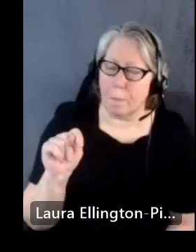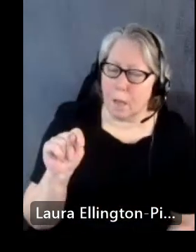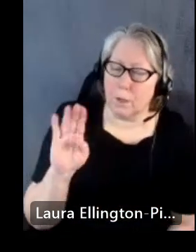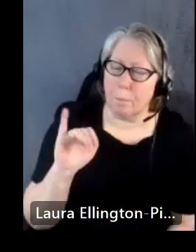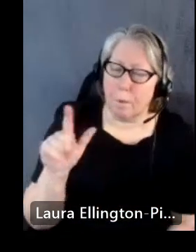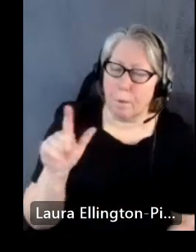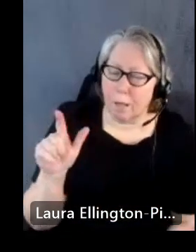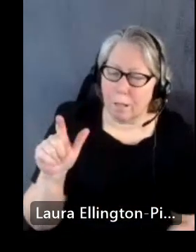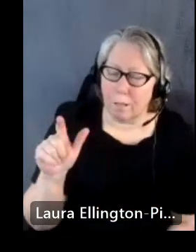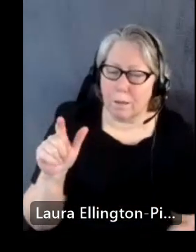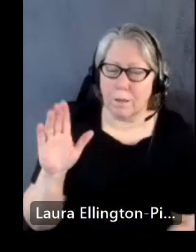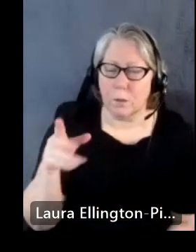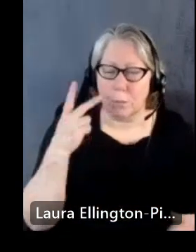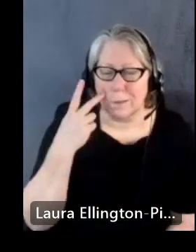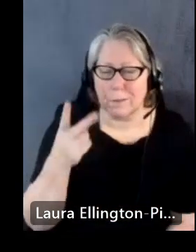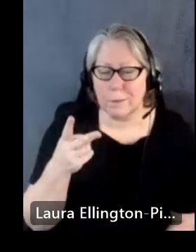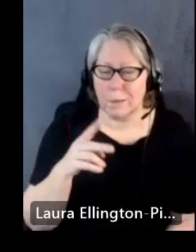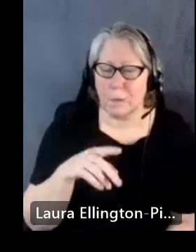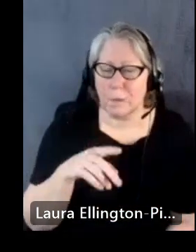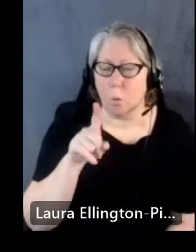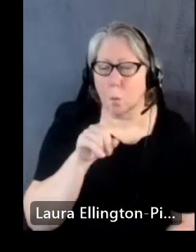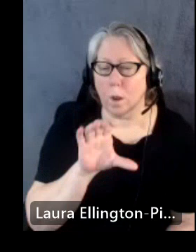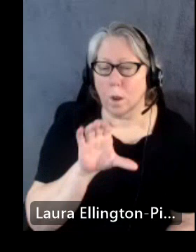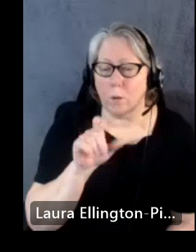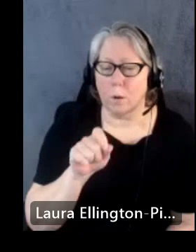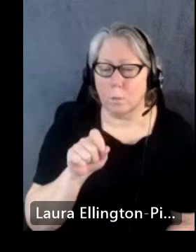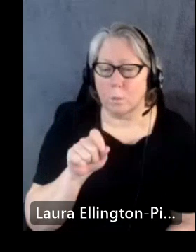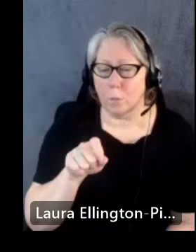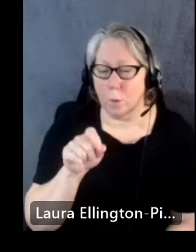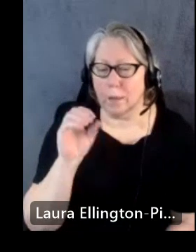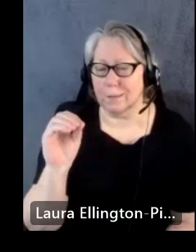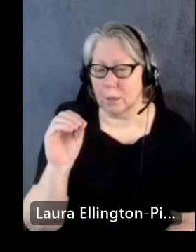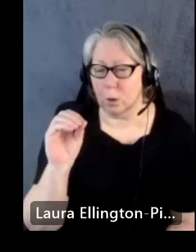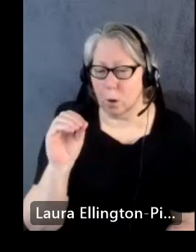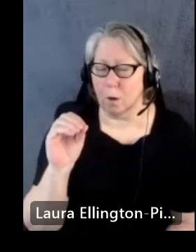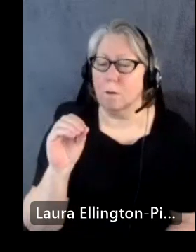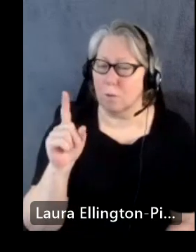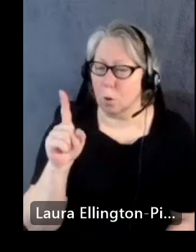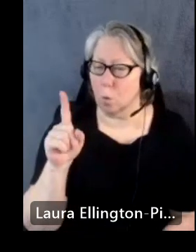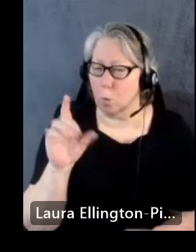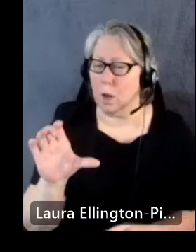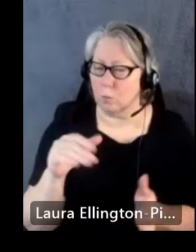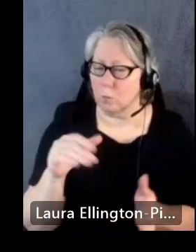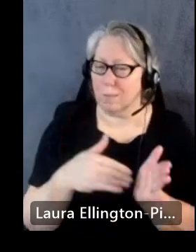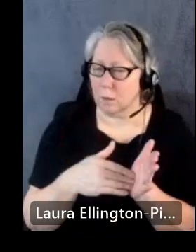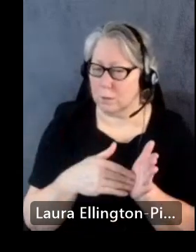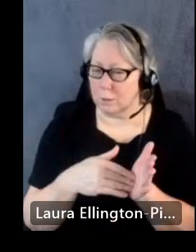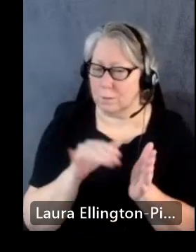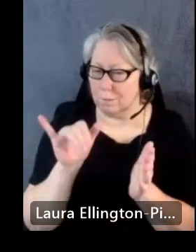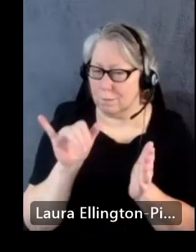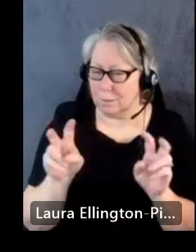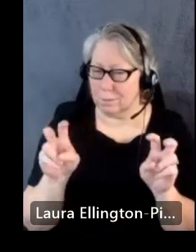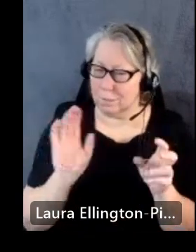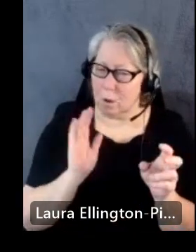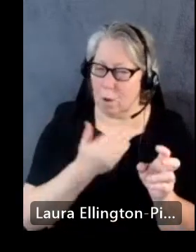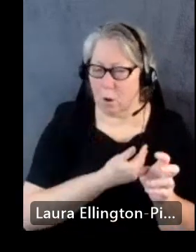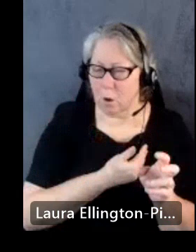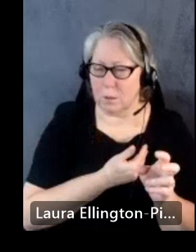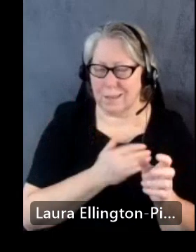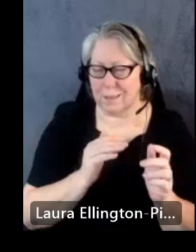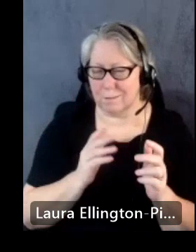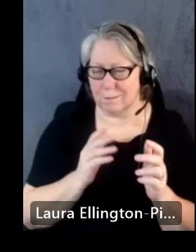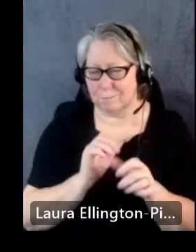you'll see 100.0, right, for 100,000. That's just what we're used to kind of working with. Oh, and this is